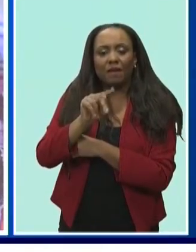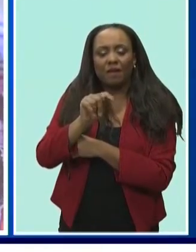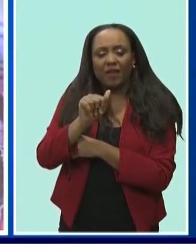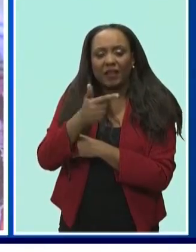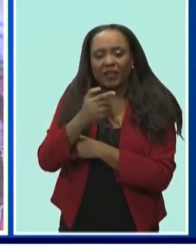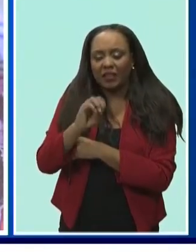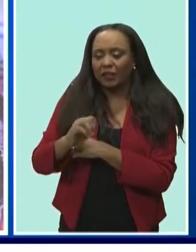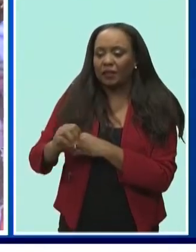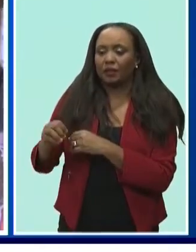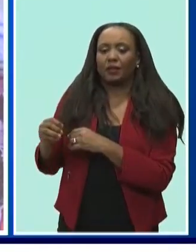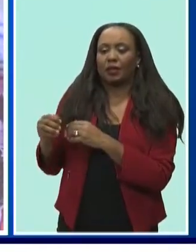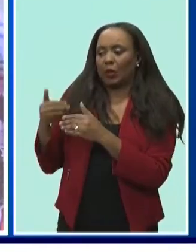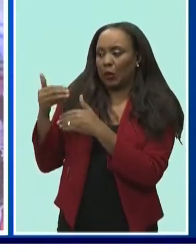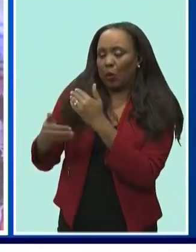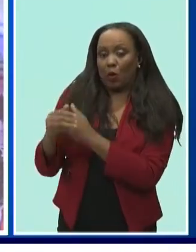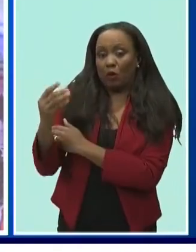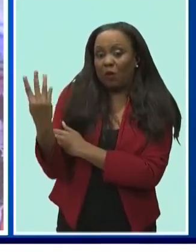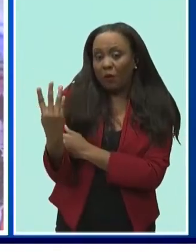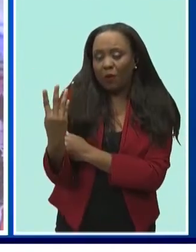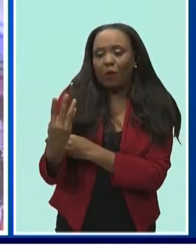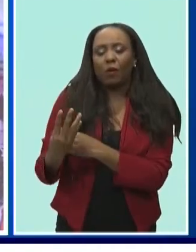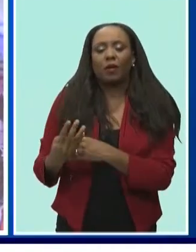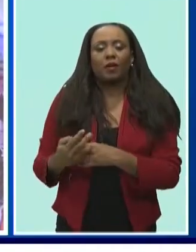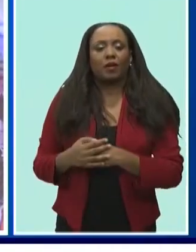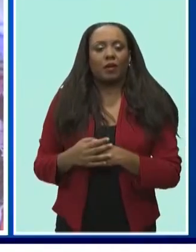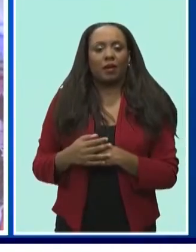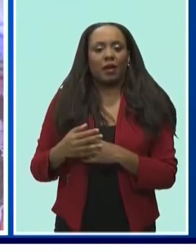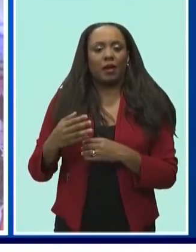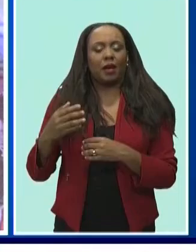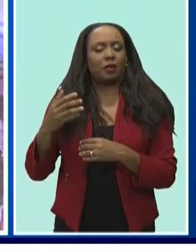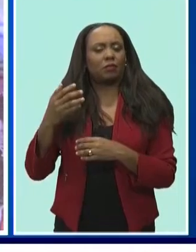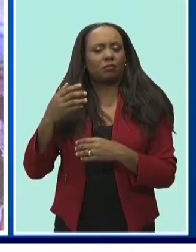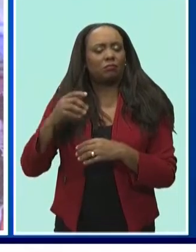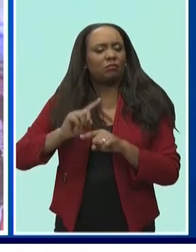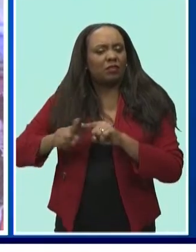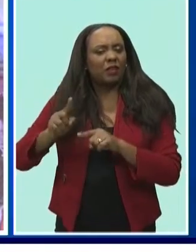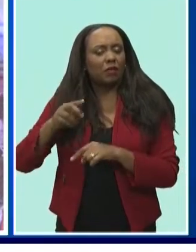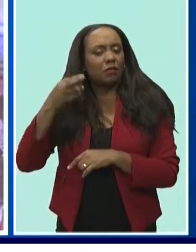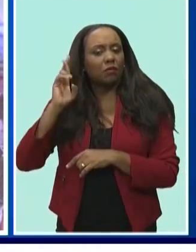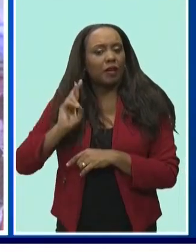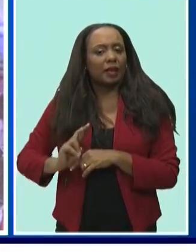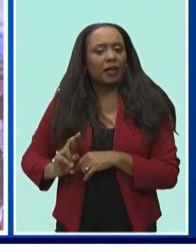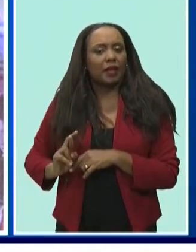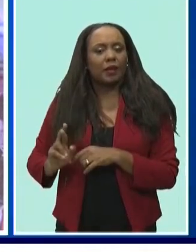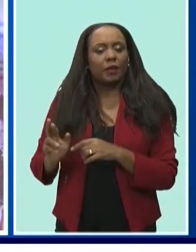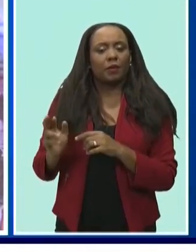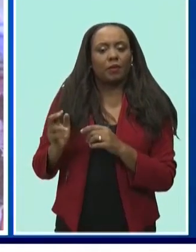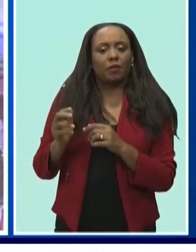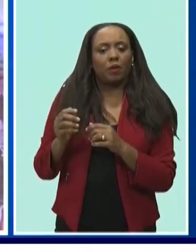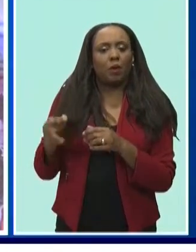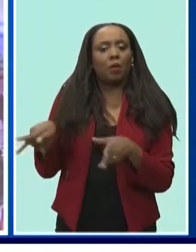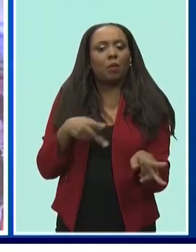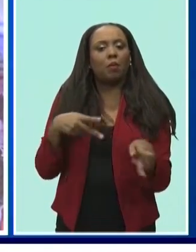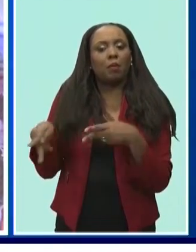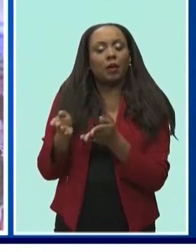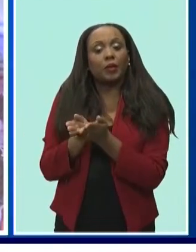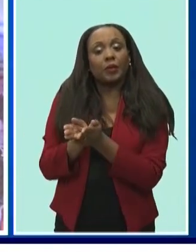these waters out of the little area below there, and we had the reggae party